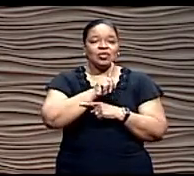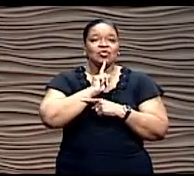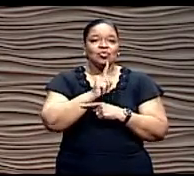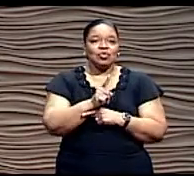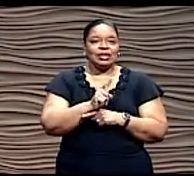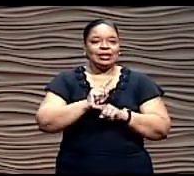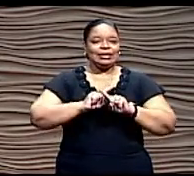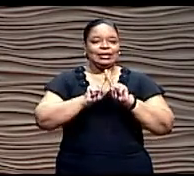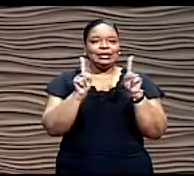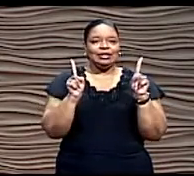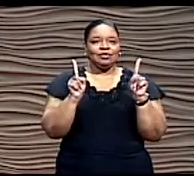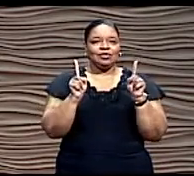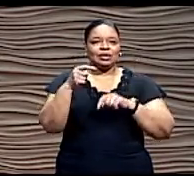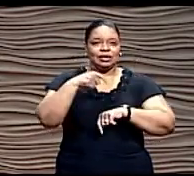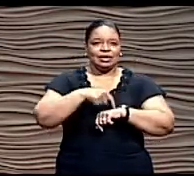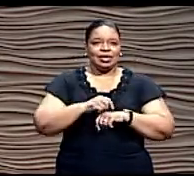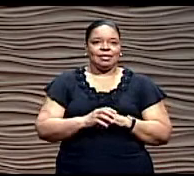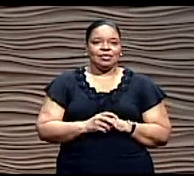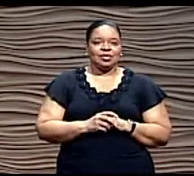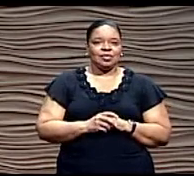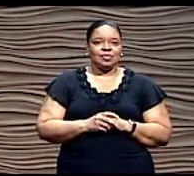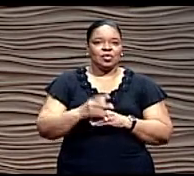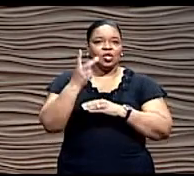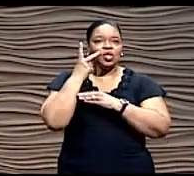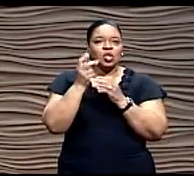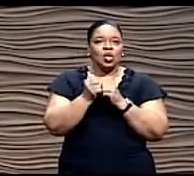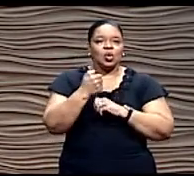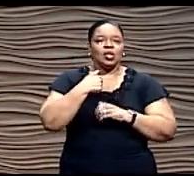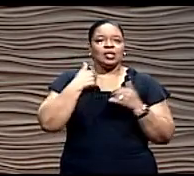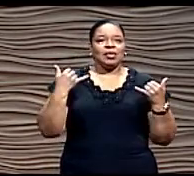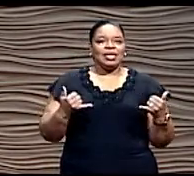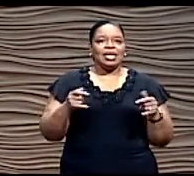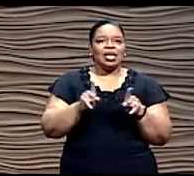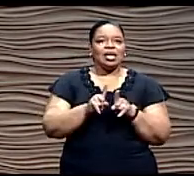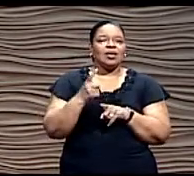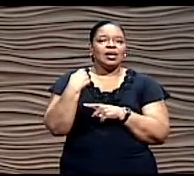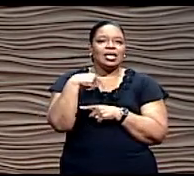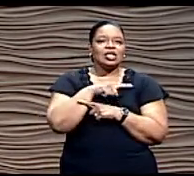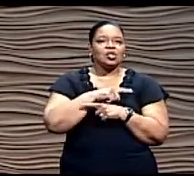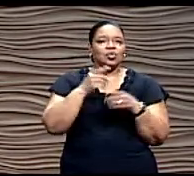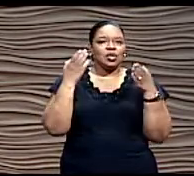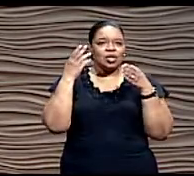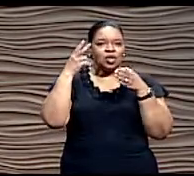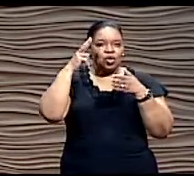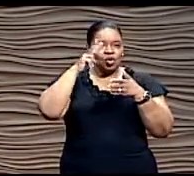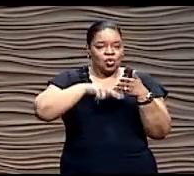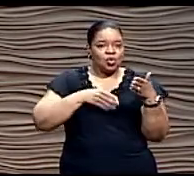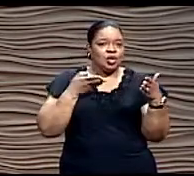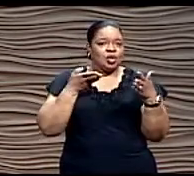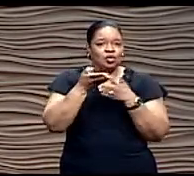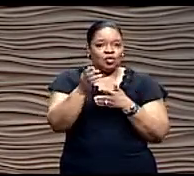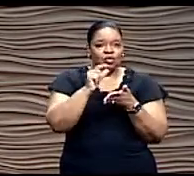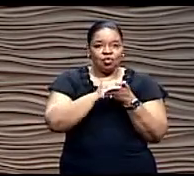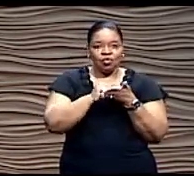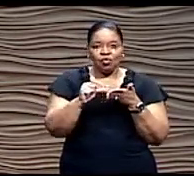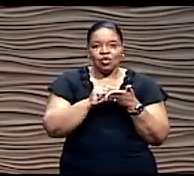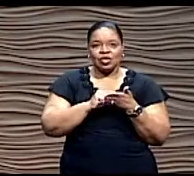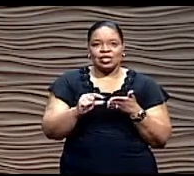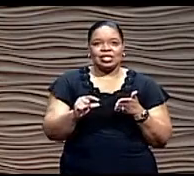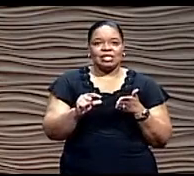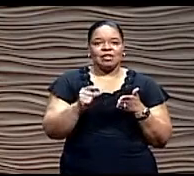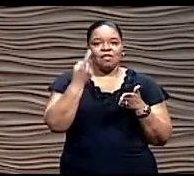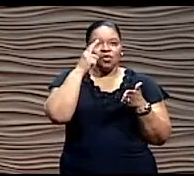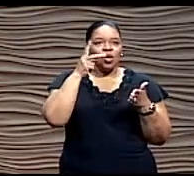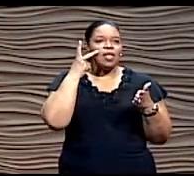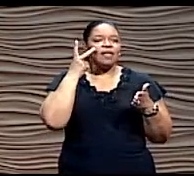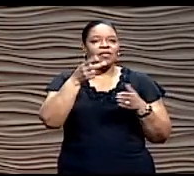times. Look with me now as we look through these verses. For the vision